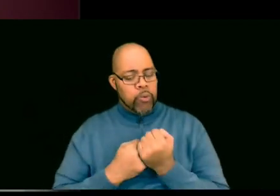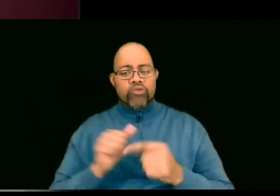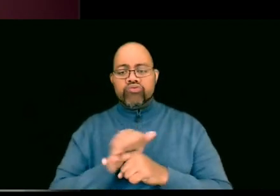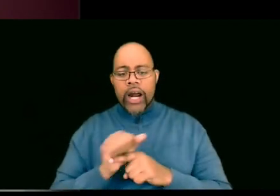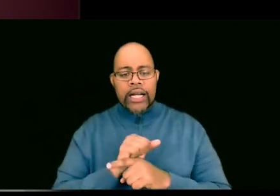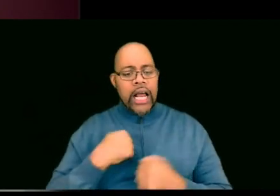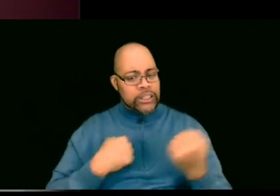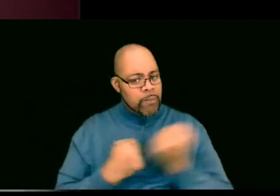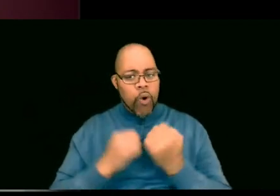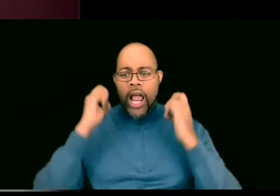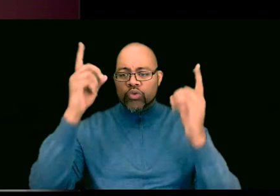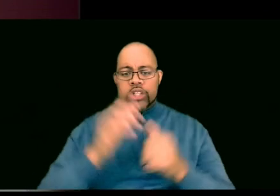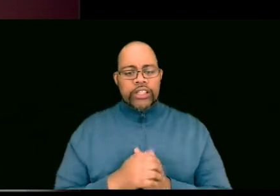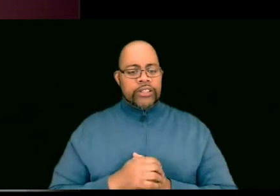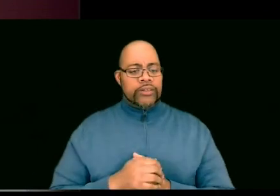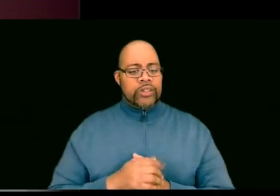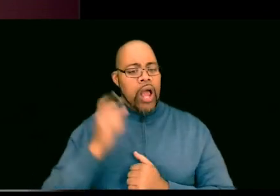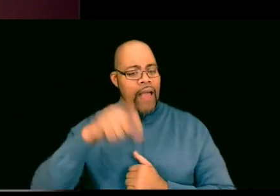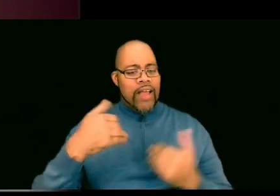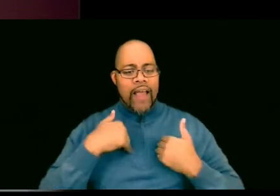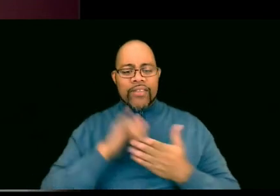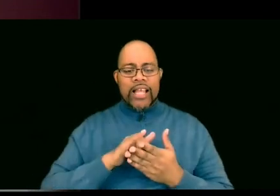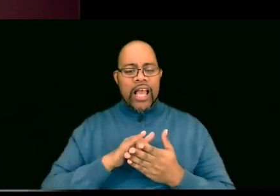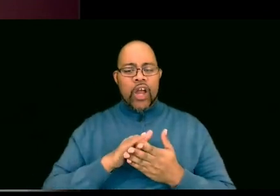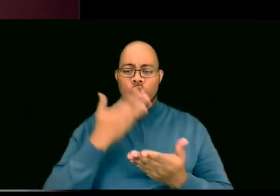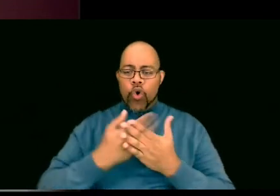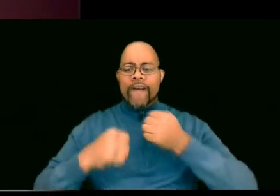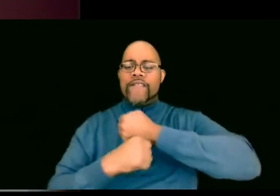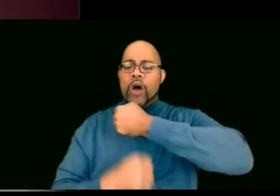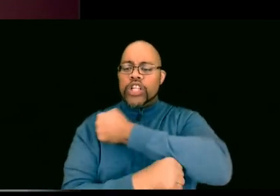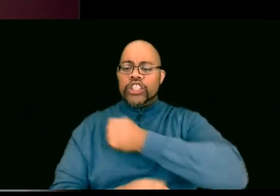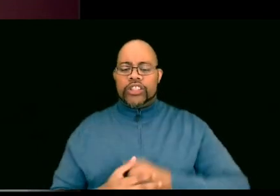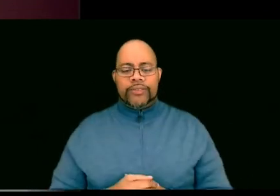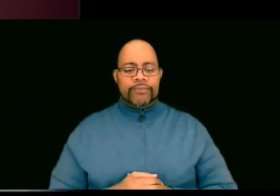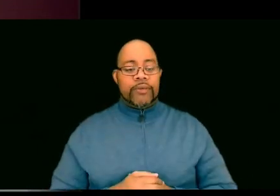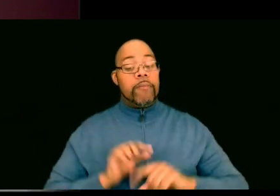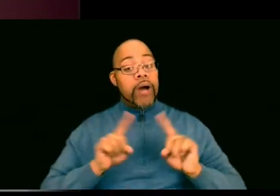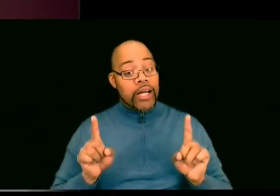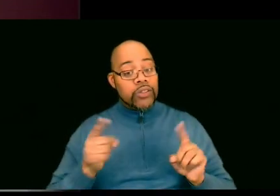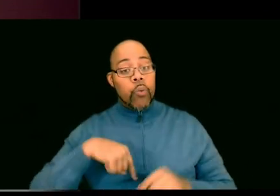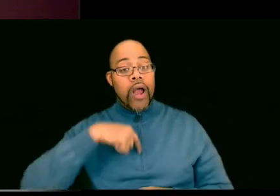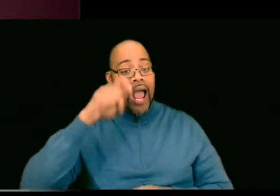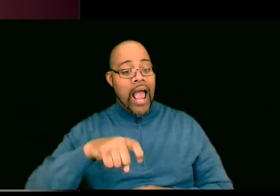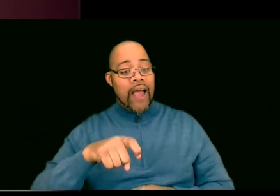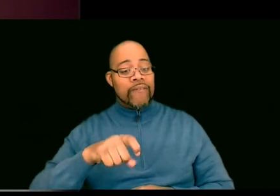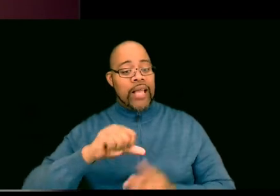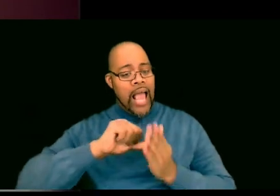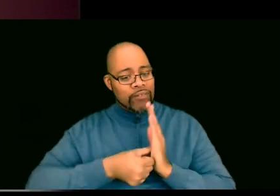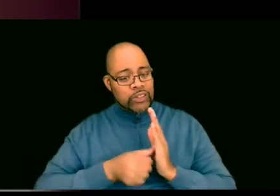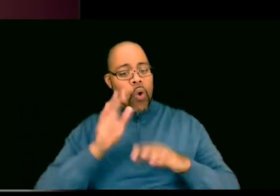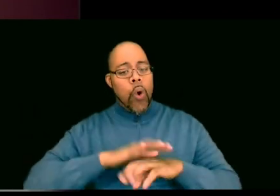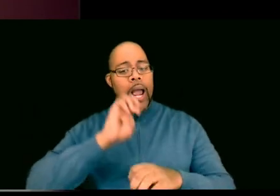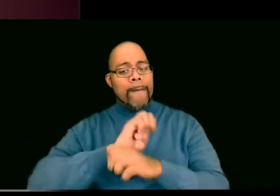for training, I'm for education. We've got to have that solid foundation. However, we've got to